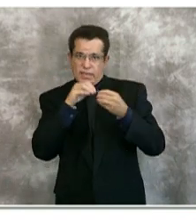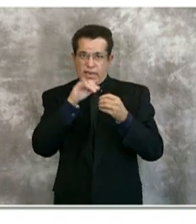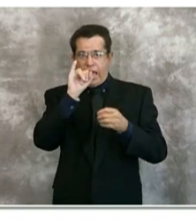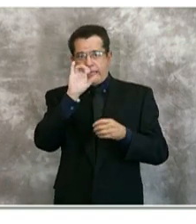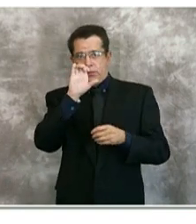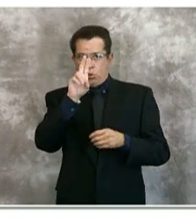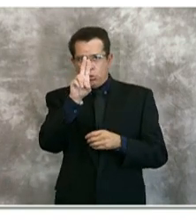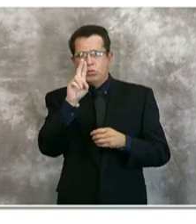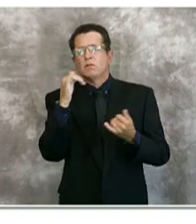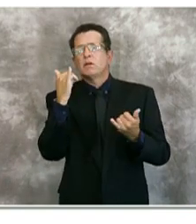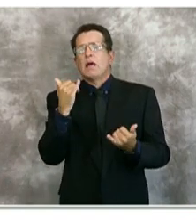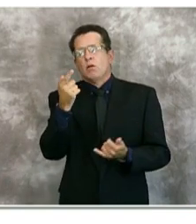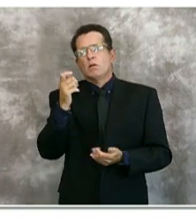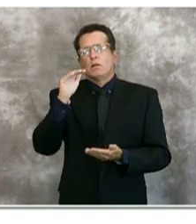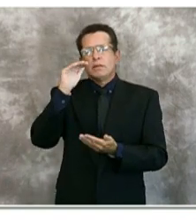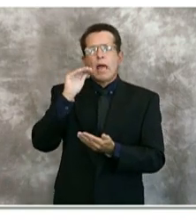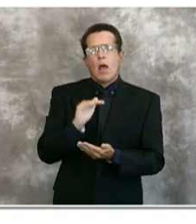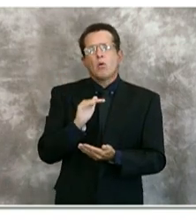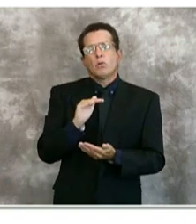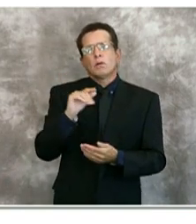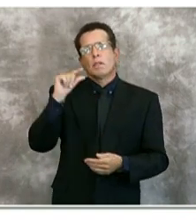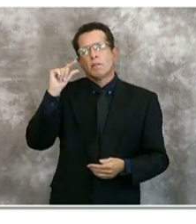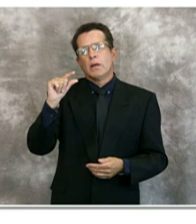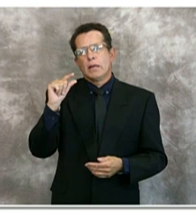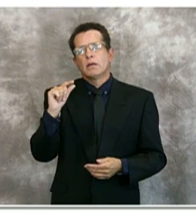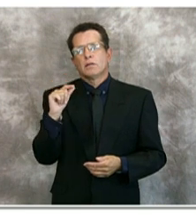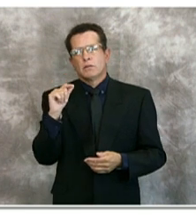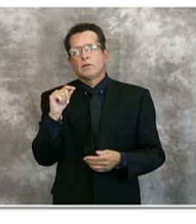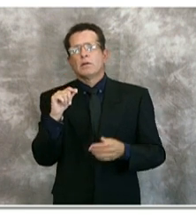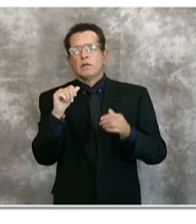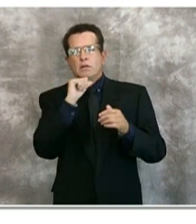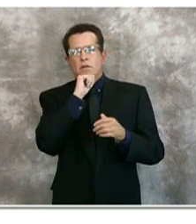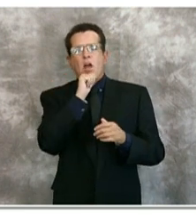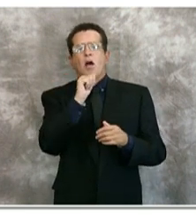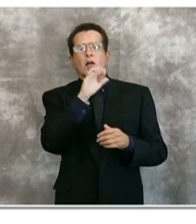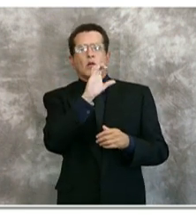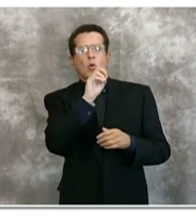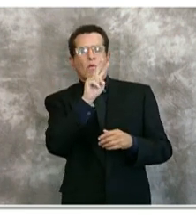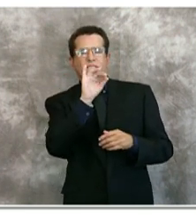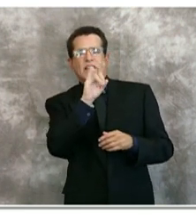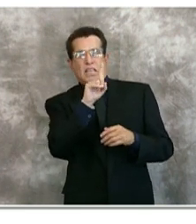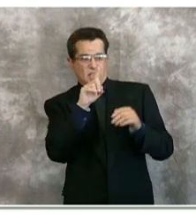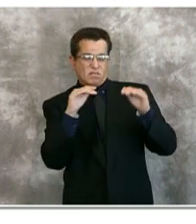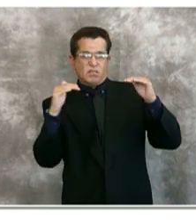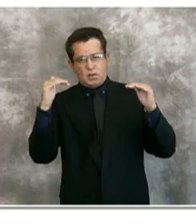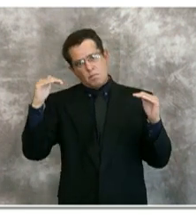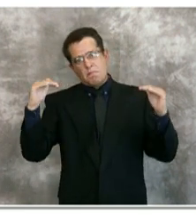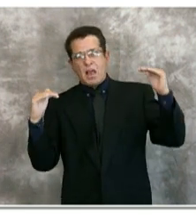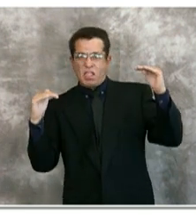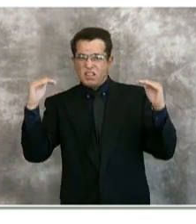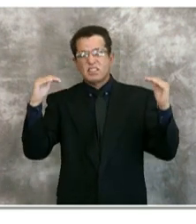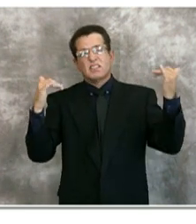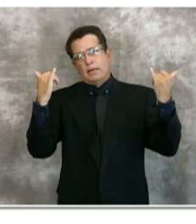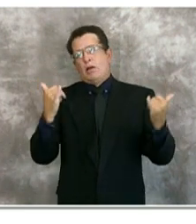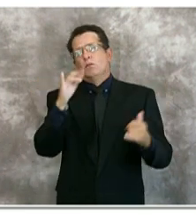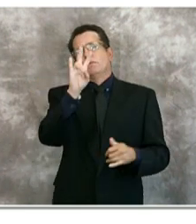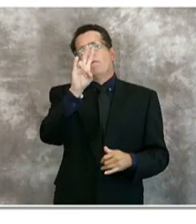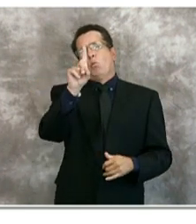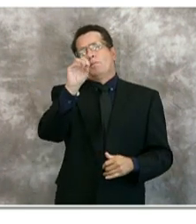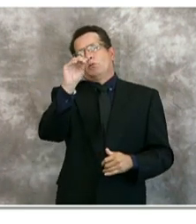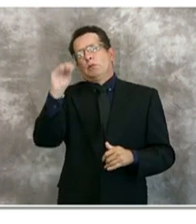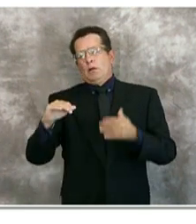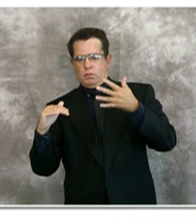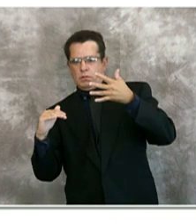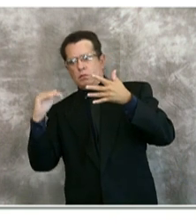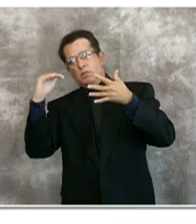utilization down just a little bit, non-COVID up a little bit, and holding steady there at 71%, where